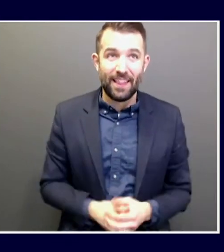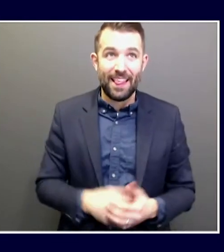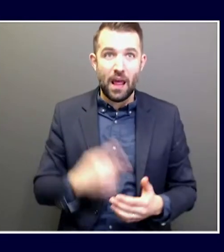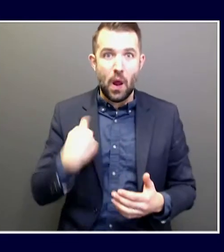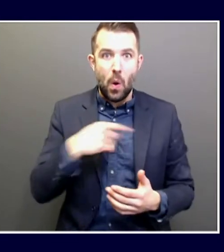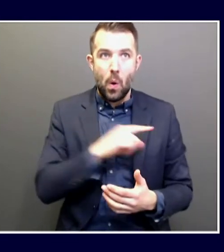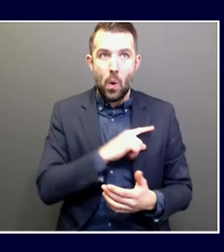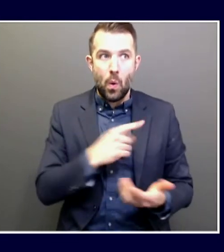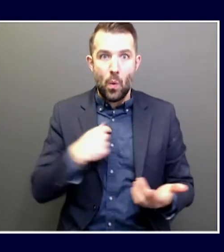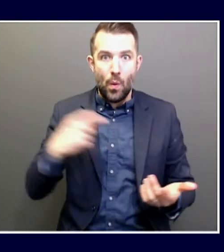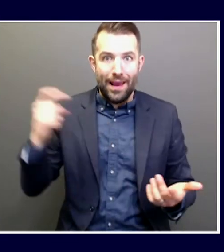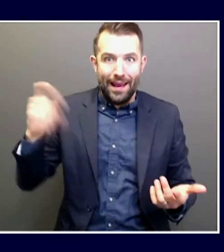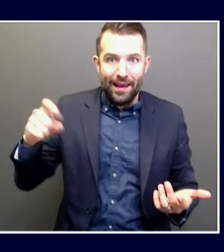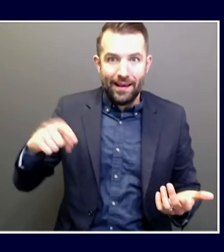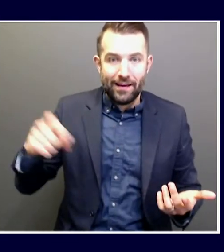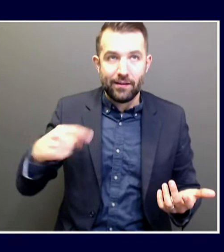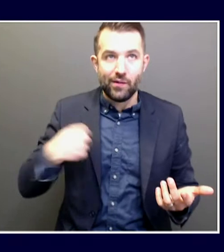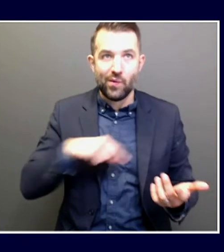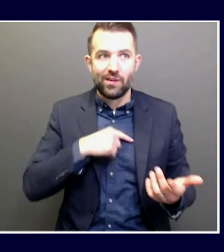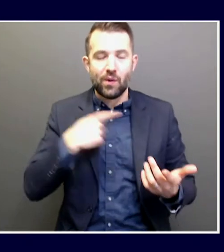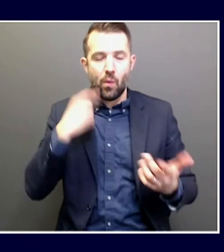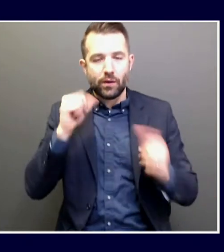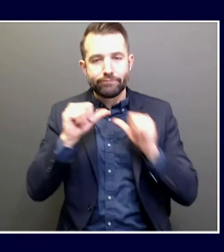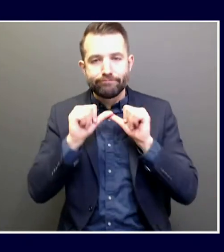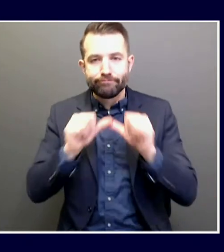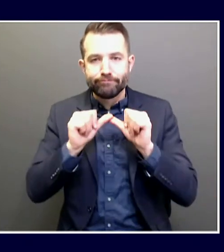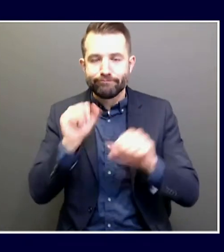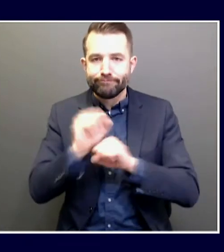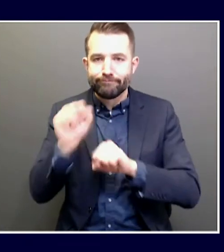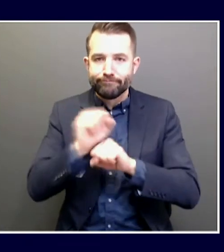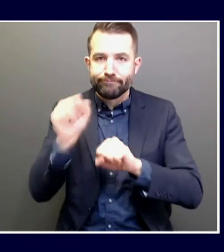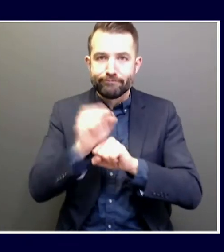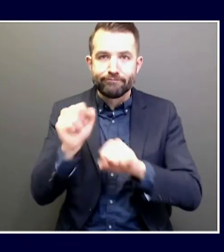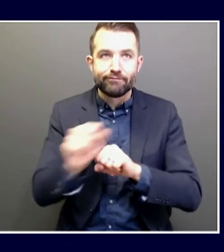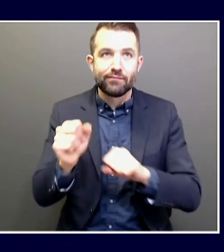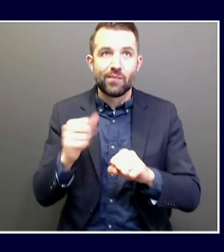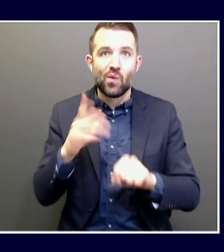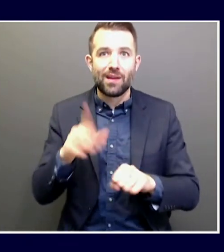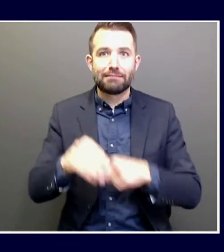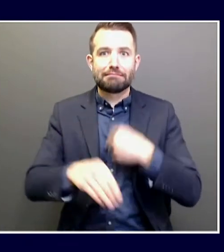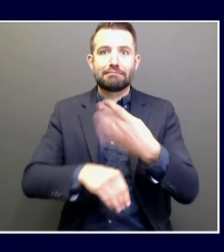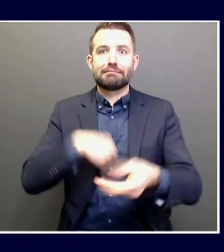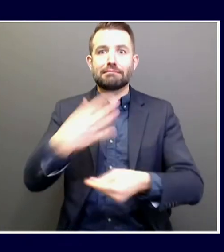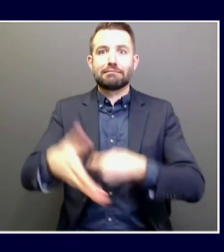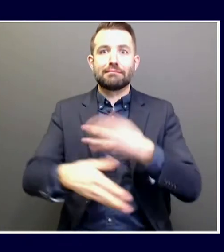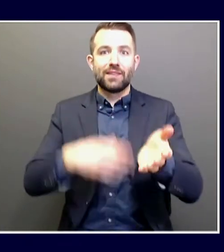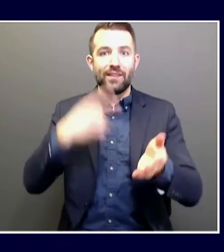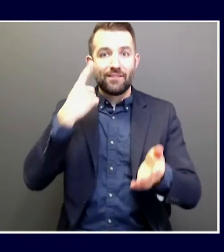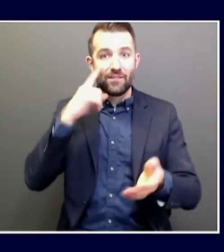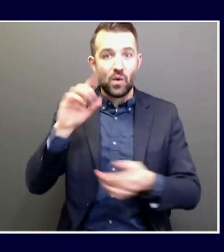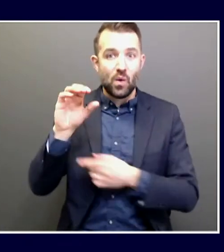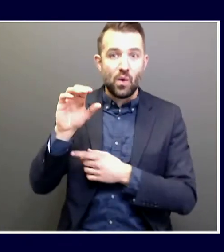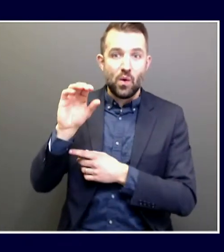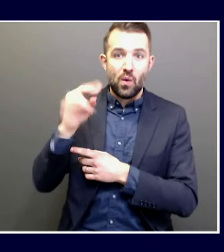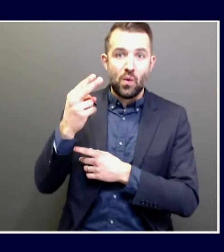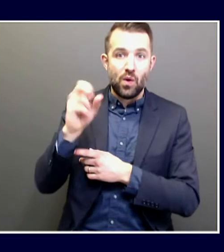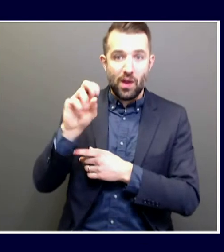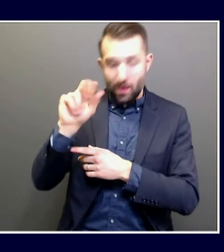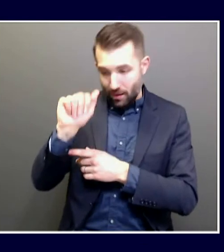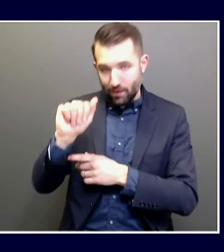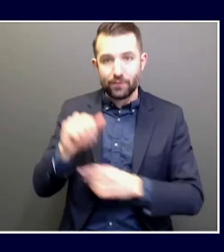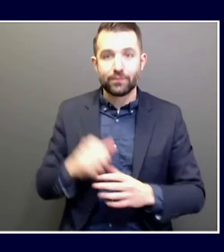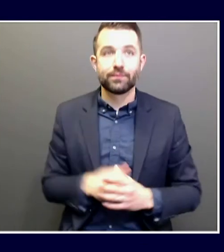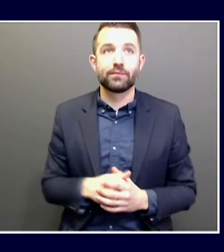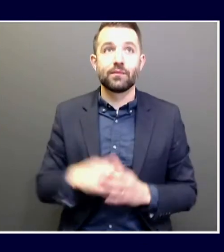to expand it more. I will remind people that the OSHA rule would say to employers with 100 or